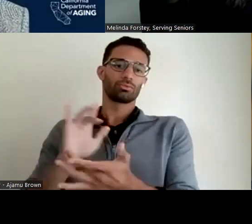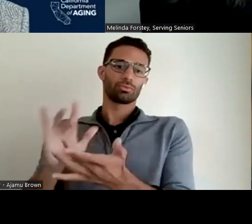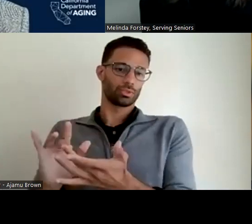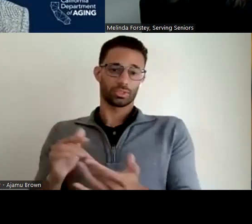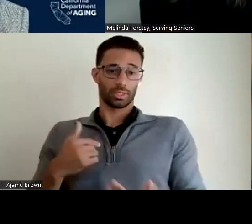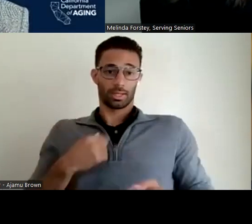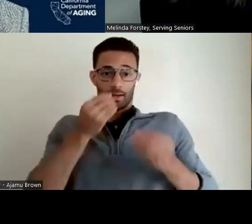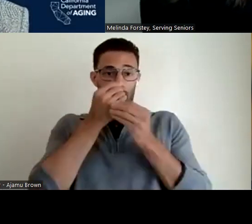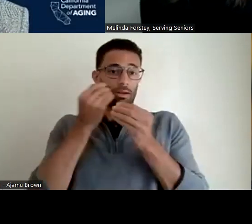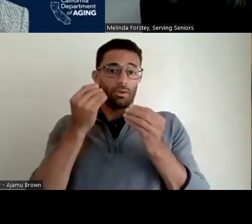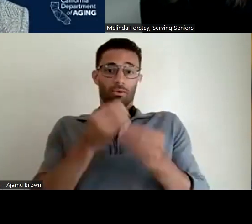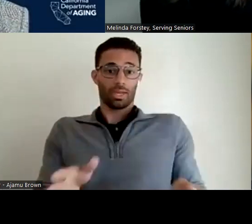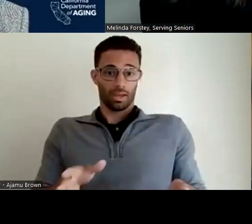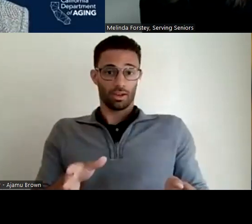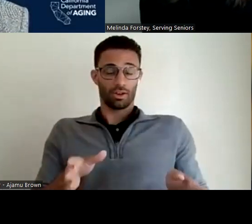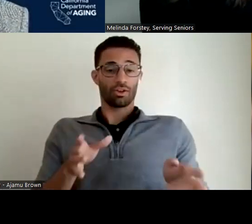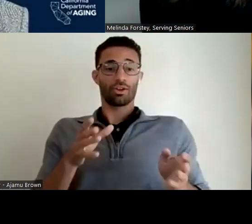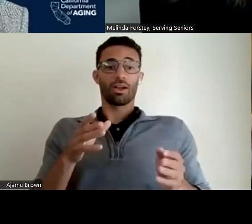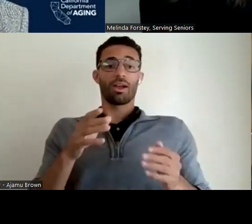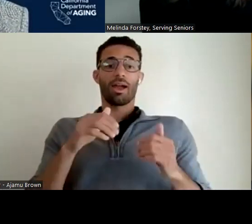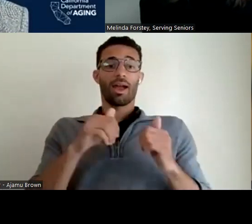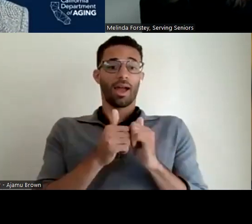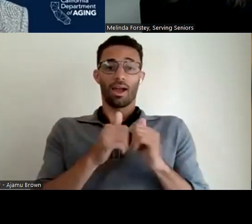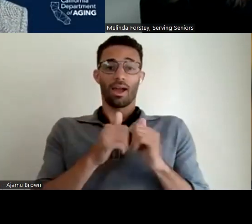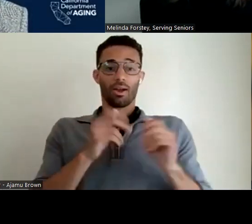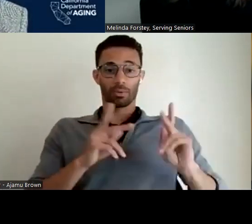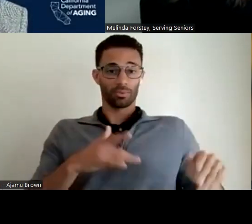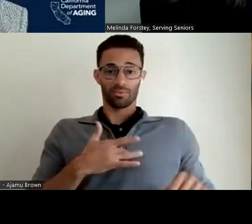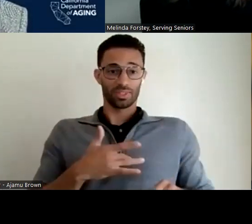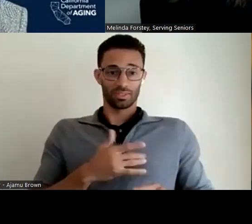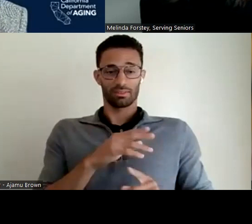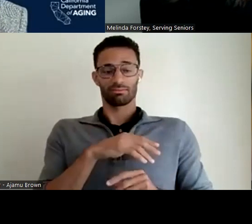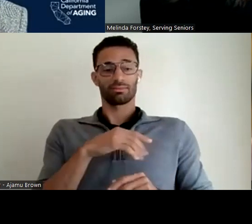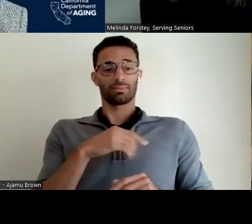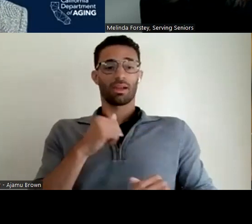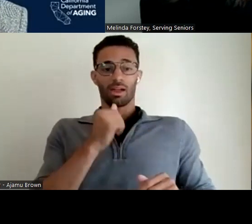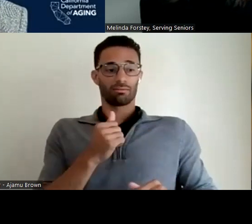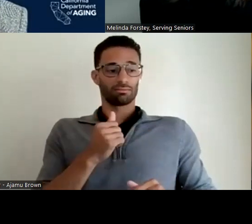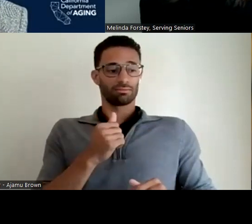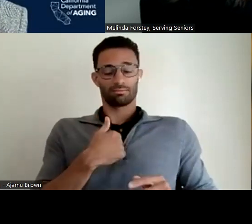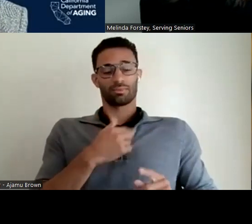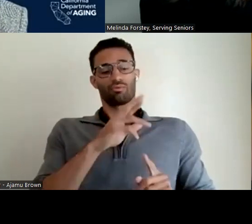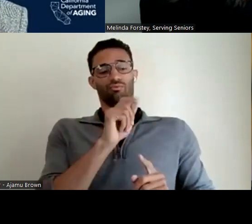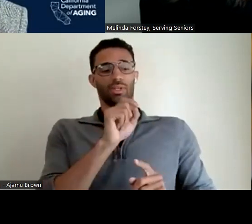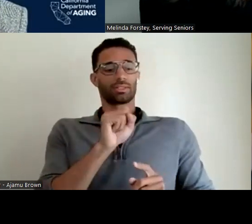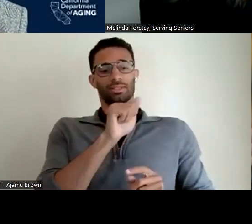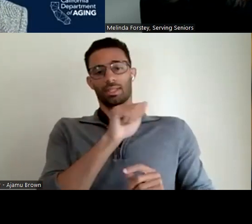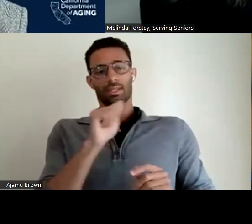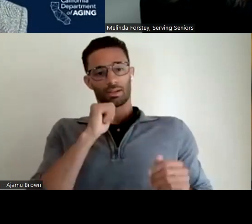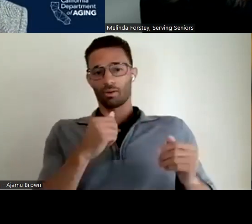feel. And by the way, rat's ass is not an abbreviation, but I will be fierce on this issue because we cannot just talk